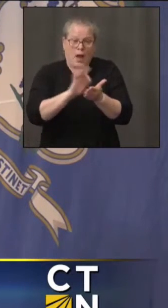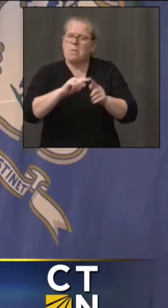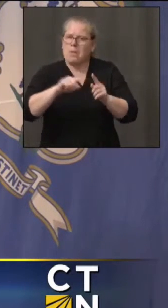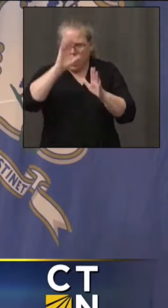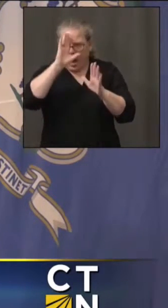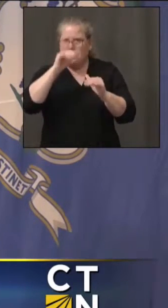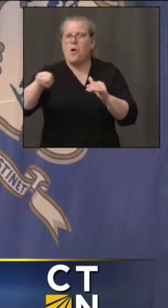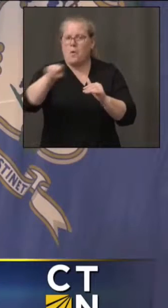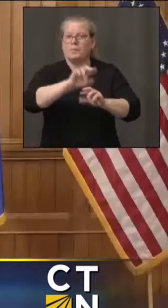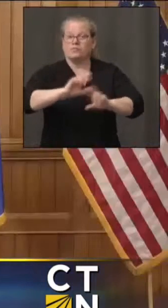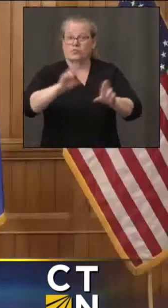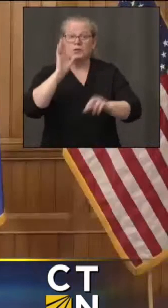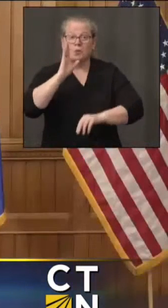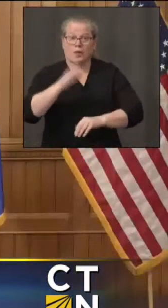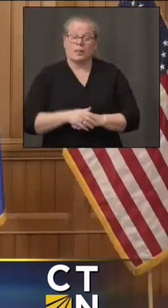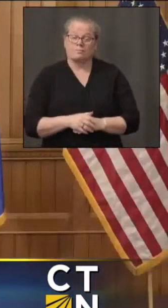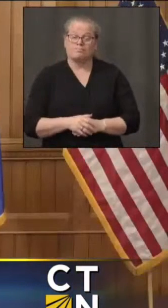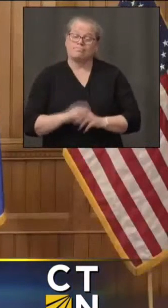you very much.